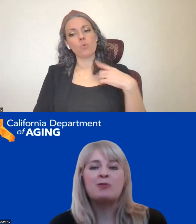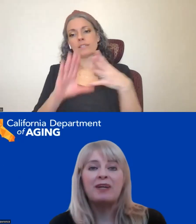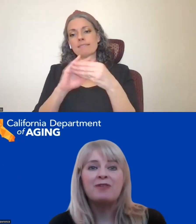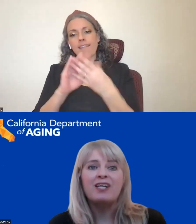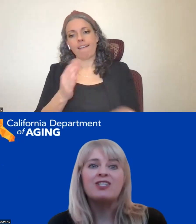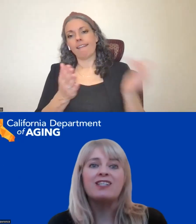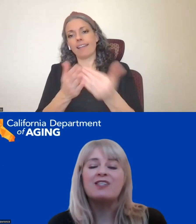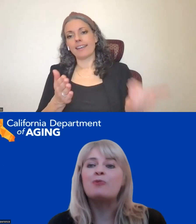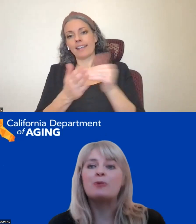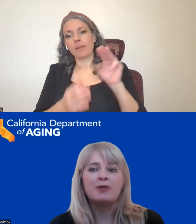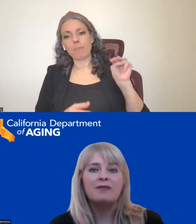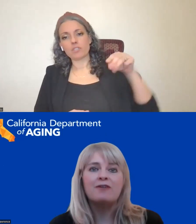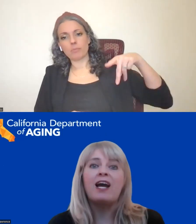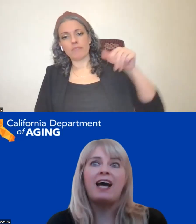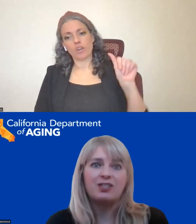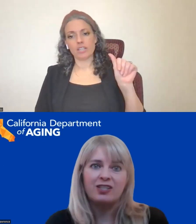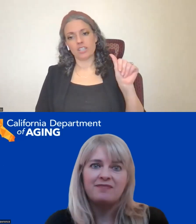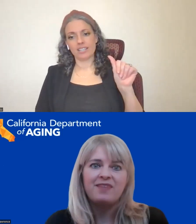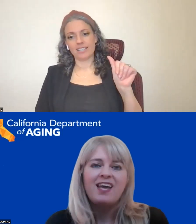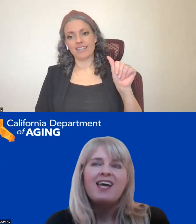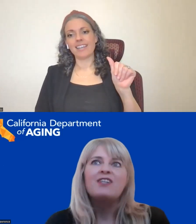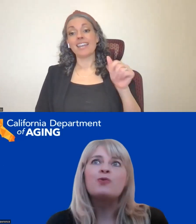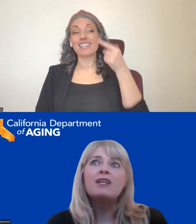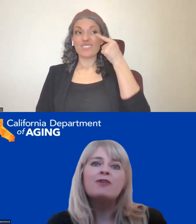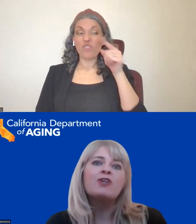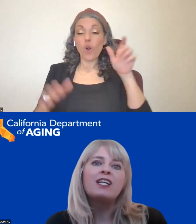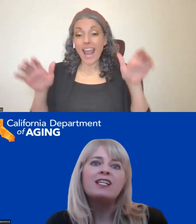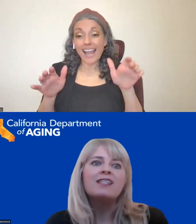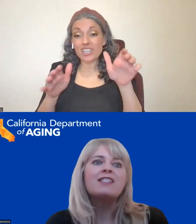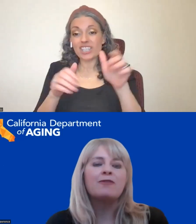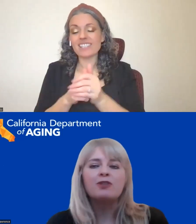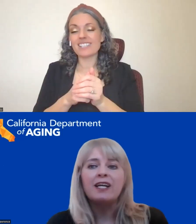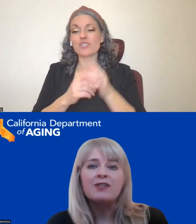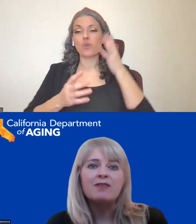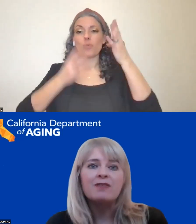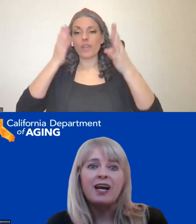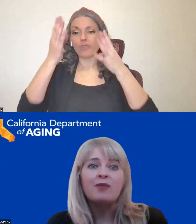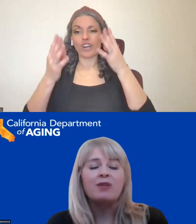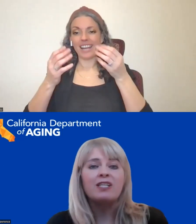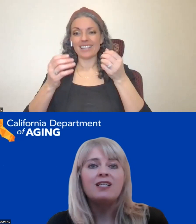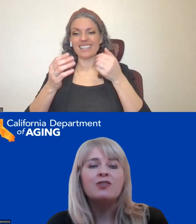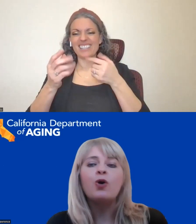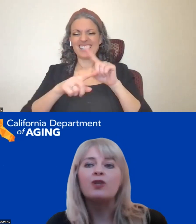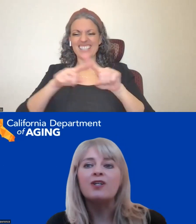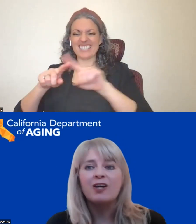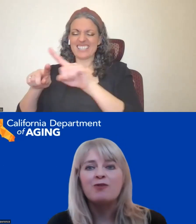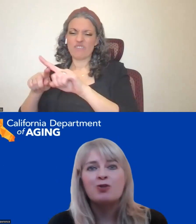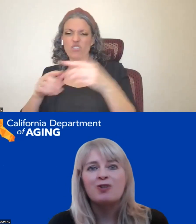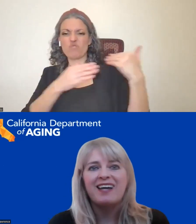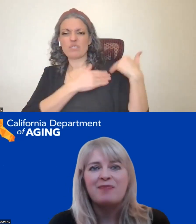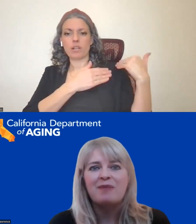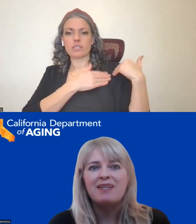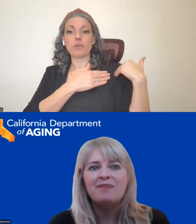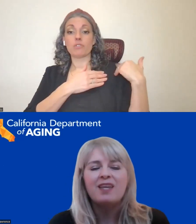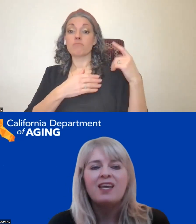the Master Plan for Aging is a blueprint for action. And so we have created several layers of accountability to hold ourselves true